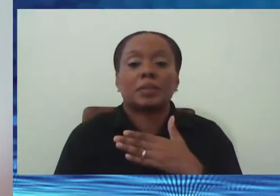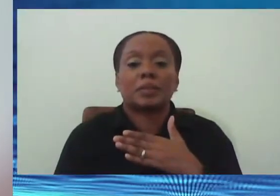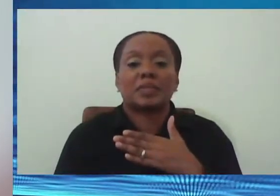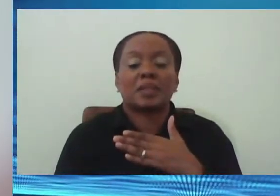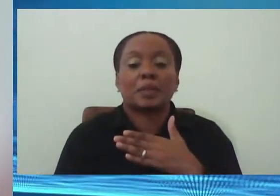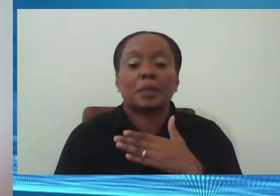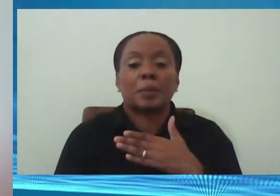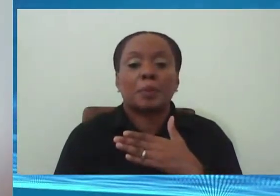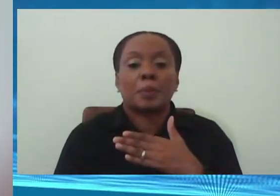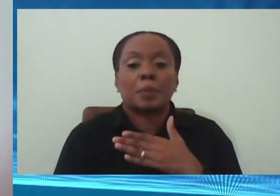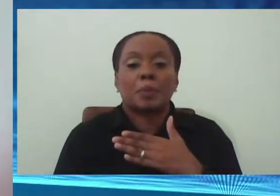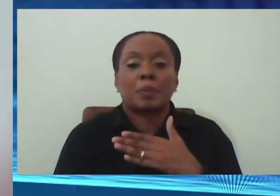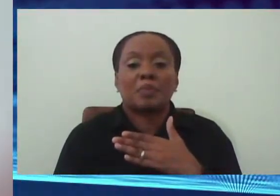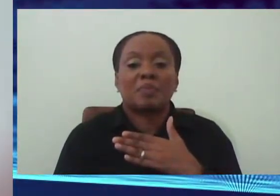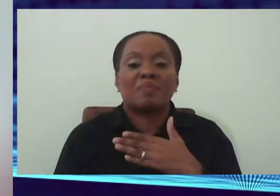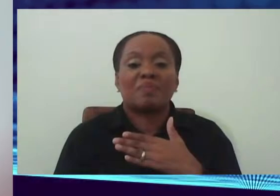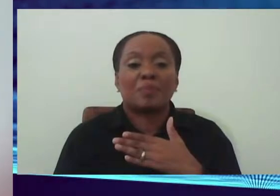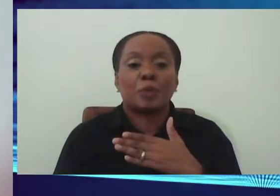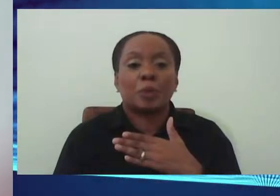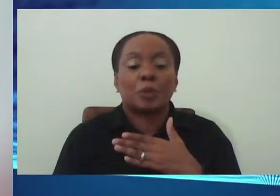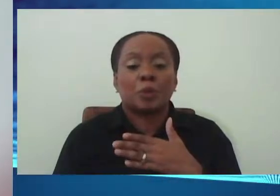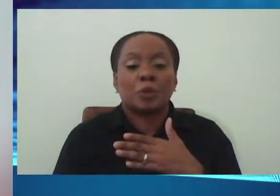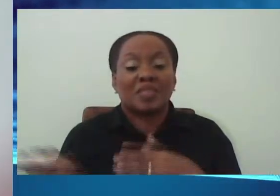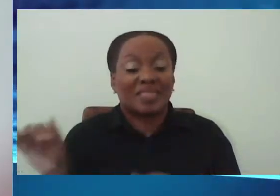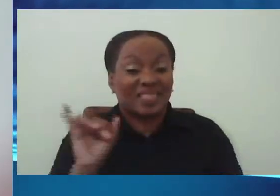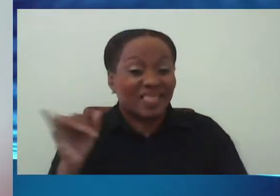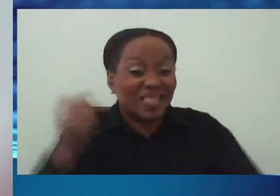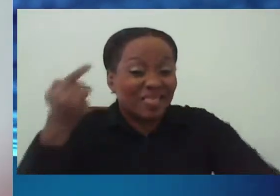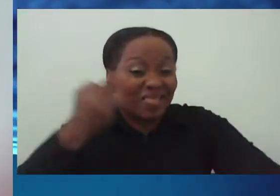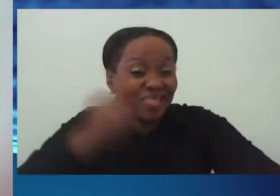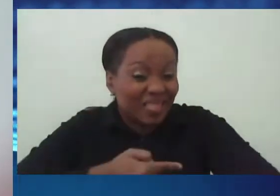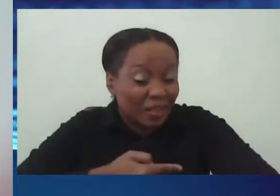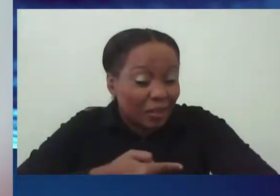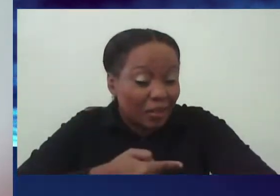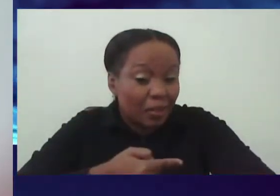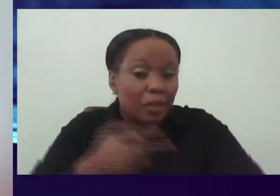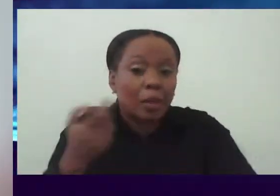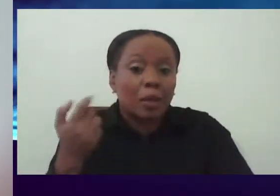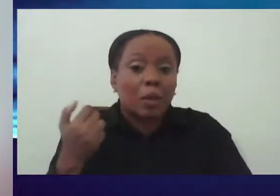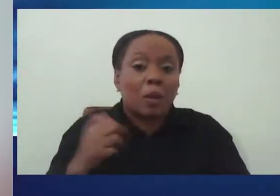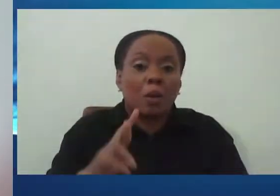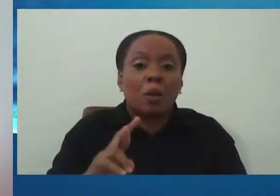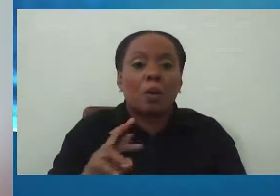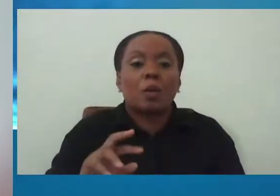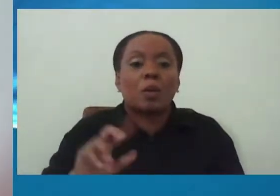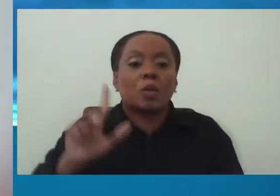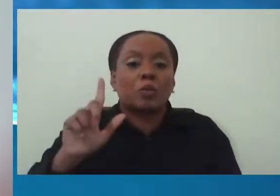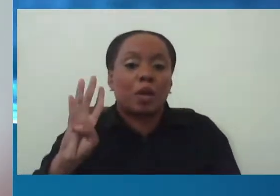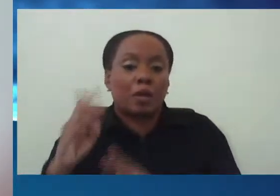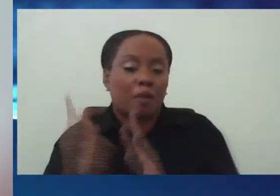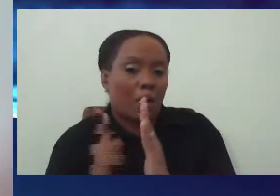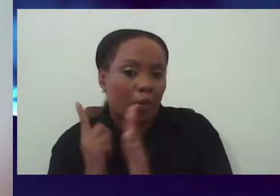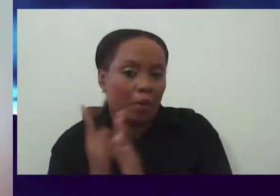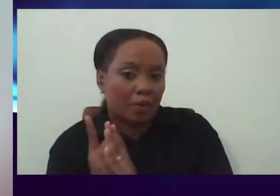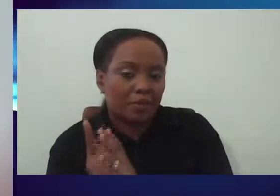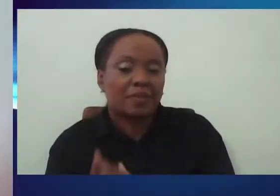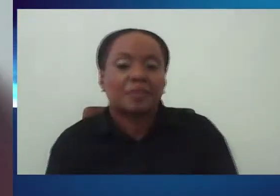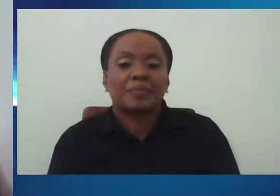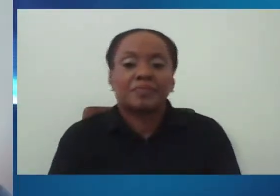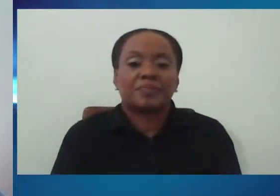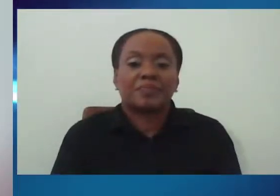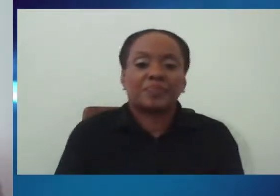available either the same day that the sample is processed by the lab or within 24 hours. So